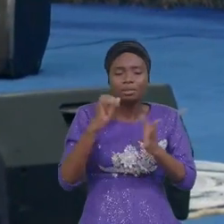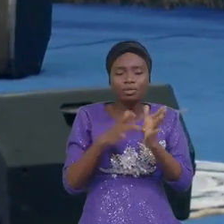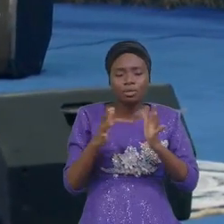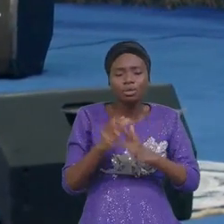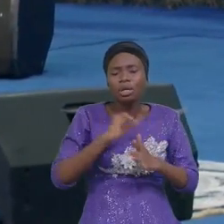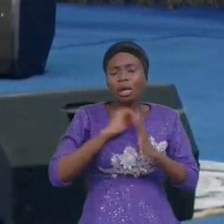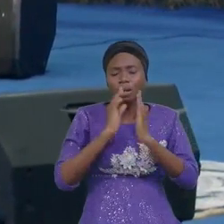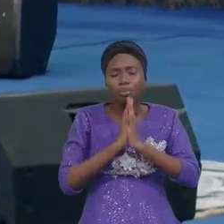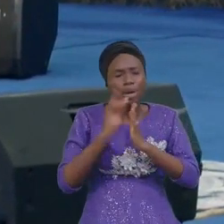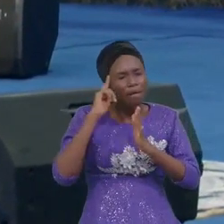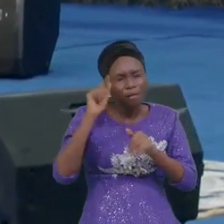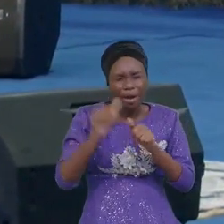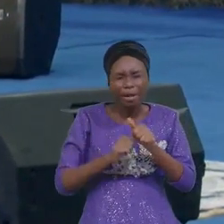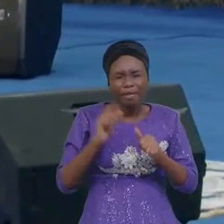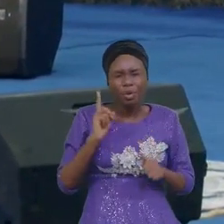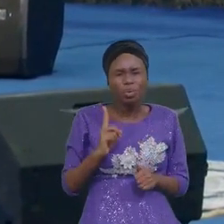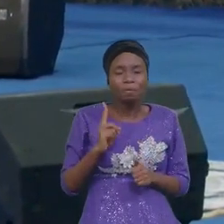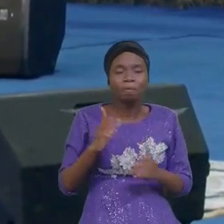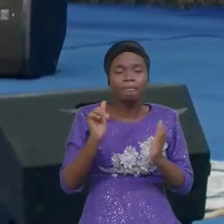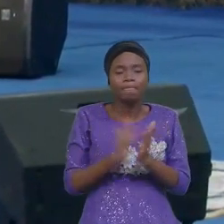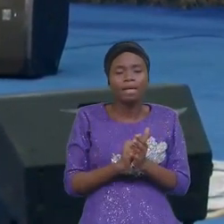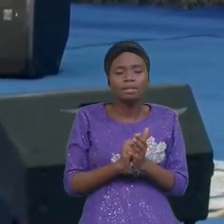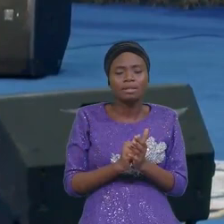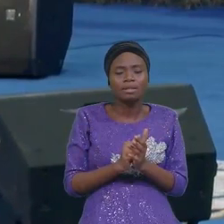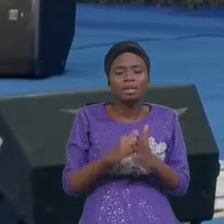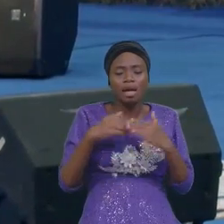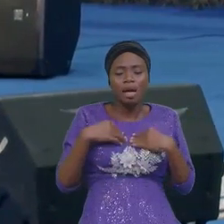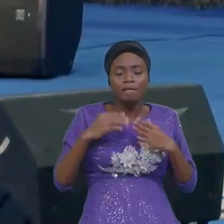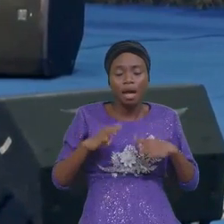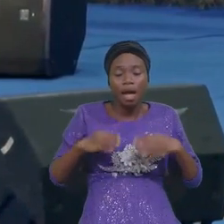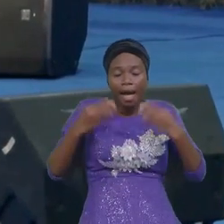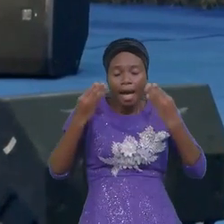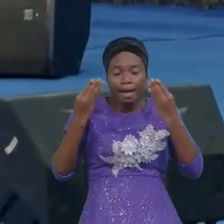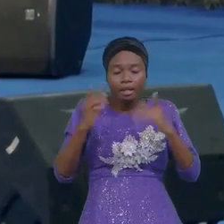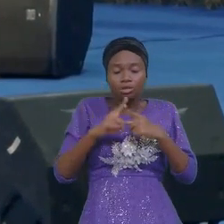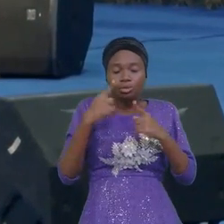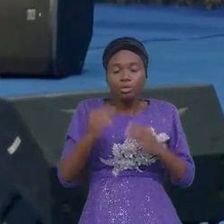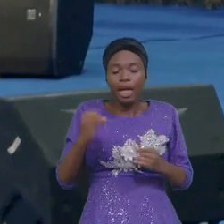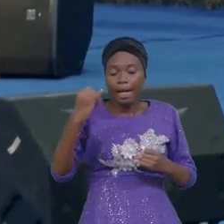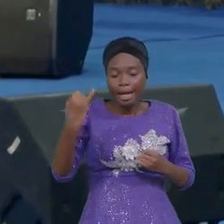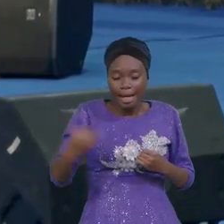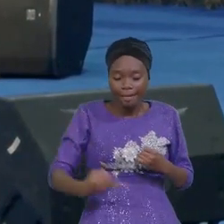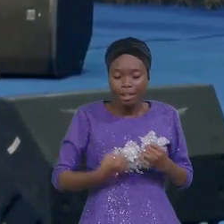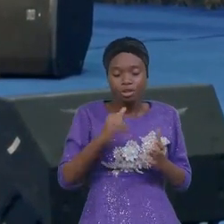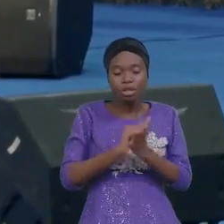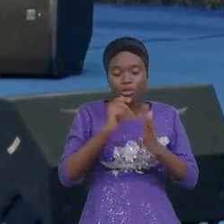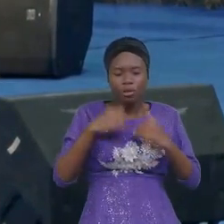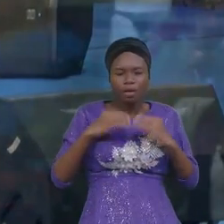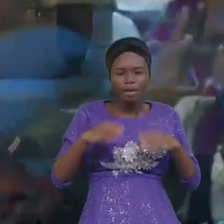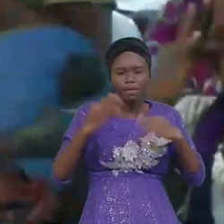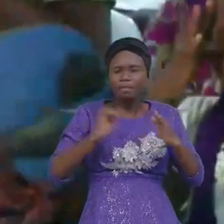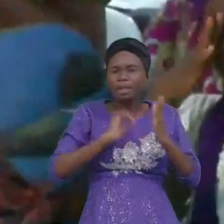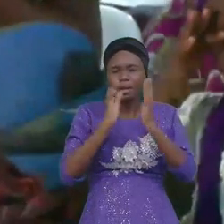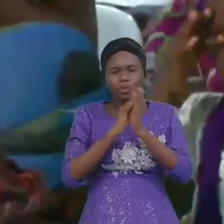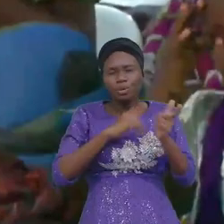pray for everyone that has yielded to the invitation that you have given. I pray, Lord,